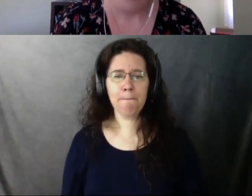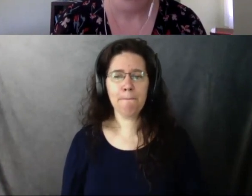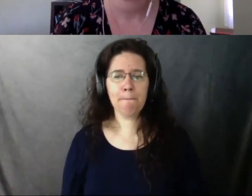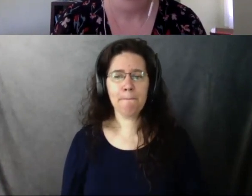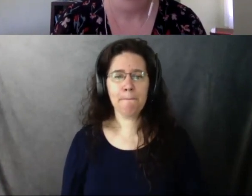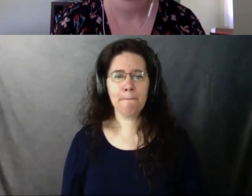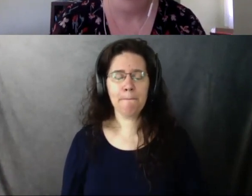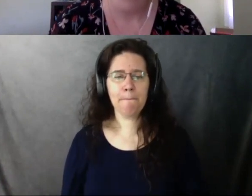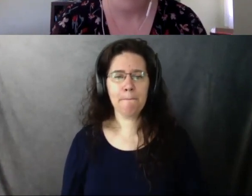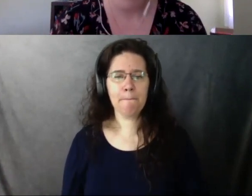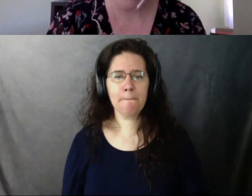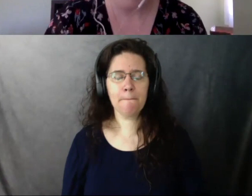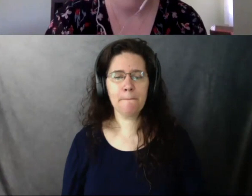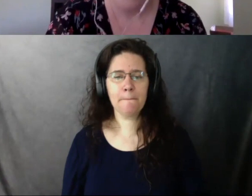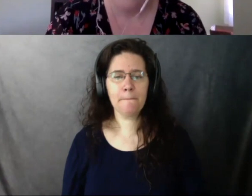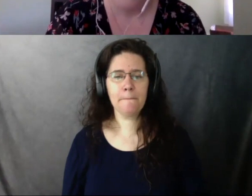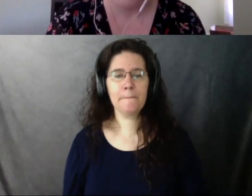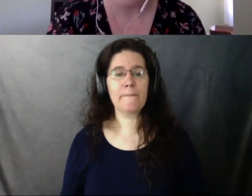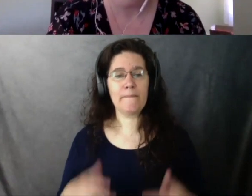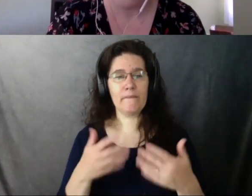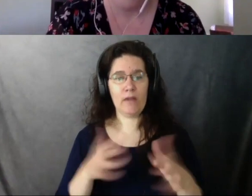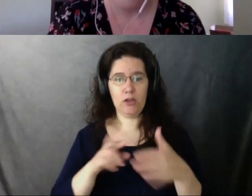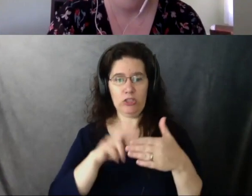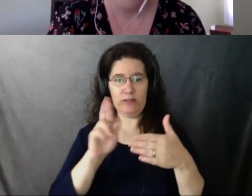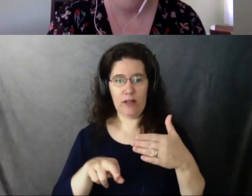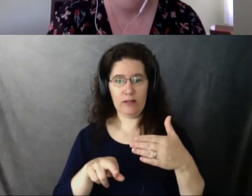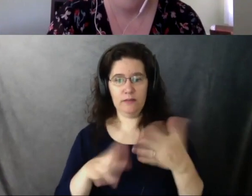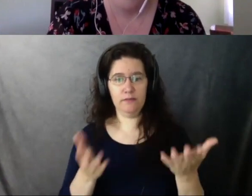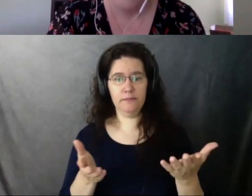And when you're ready, please share the results.